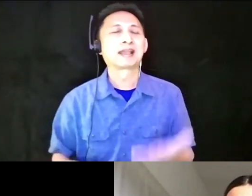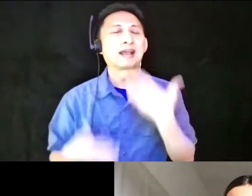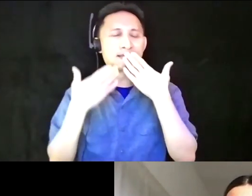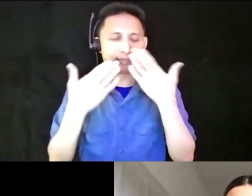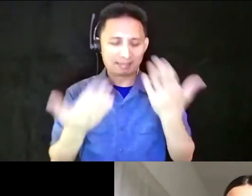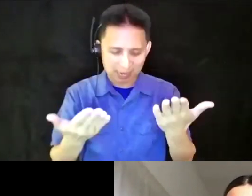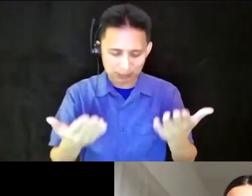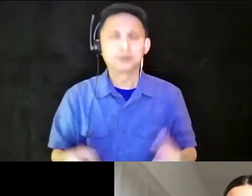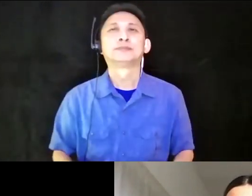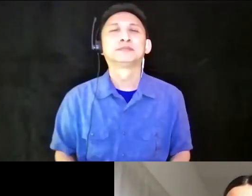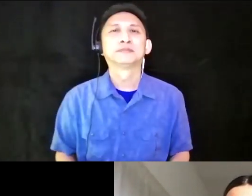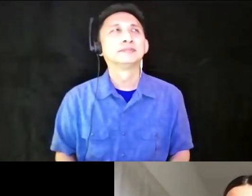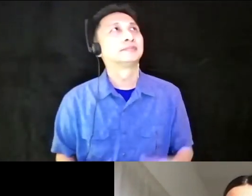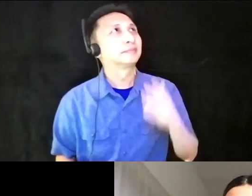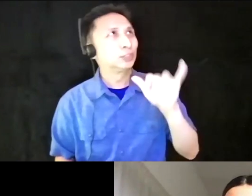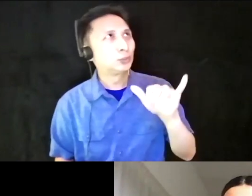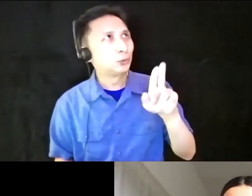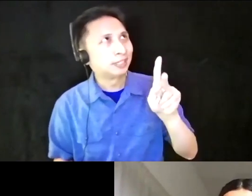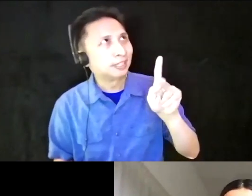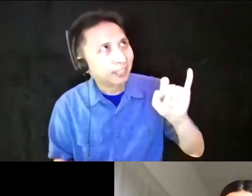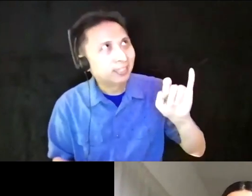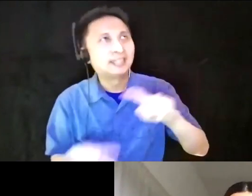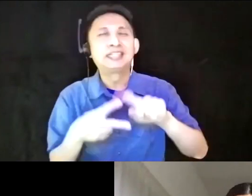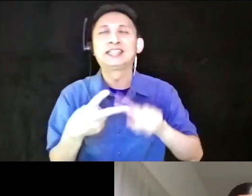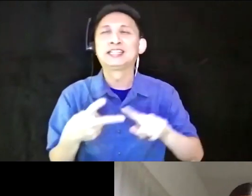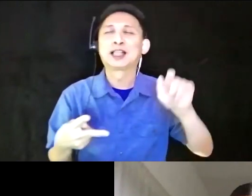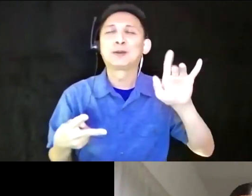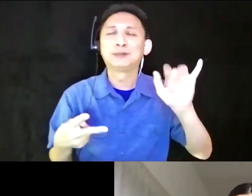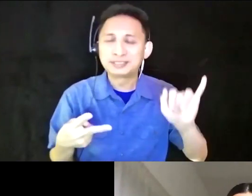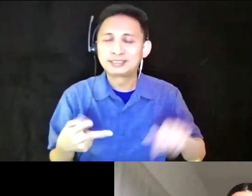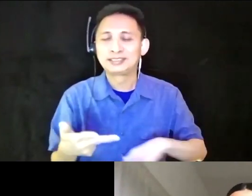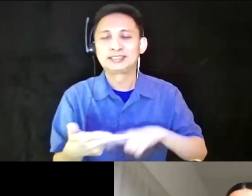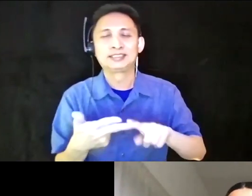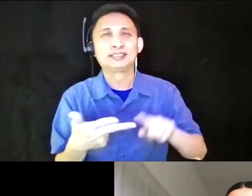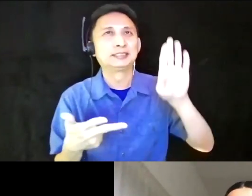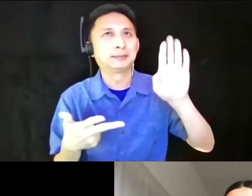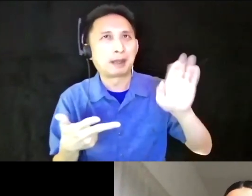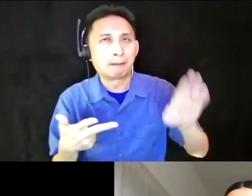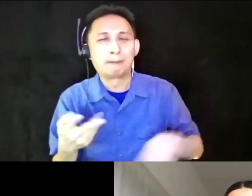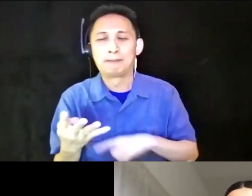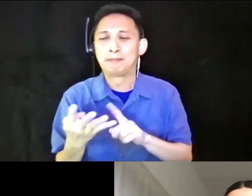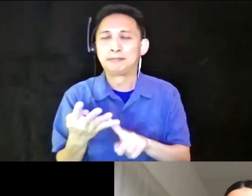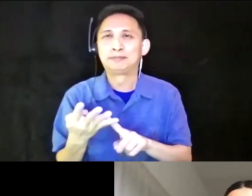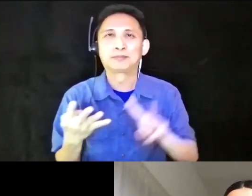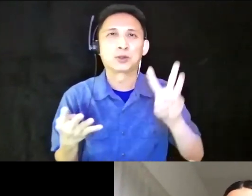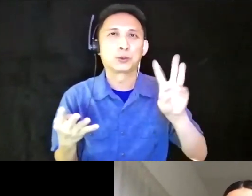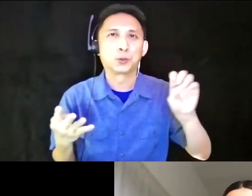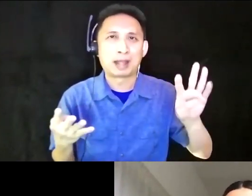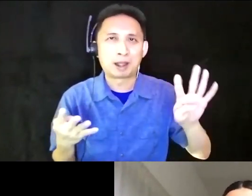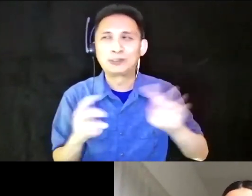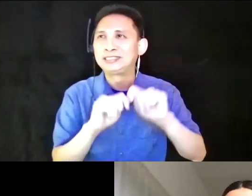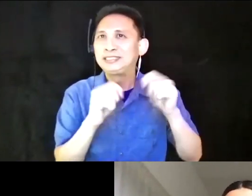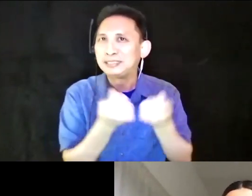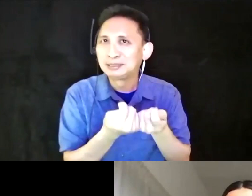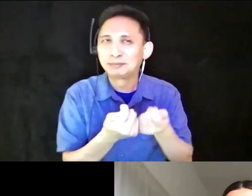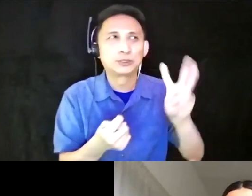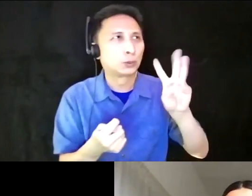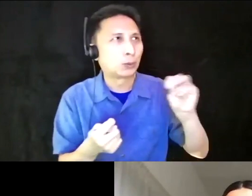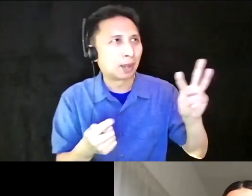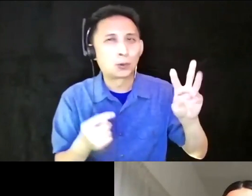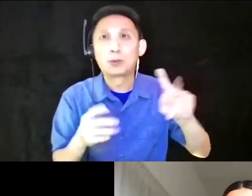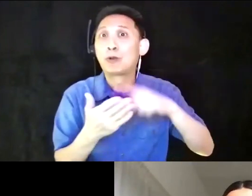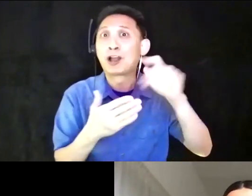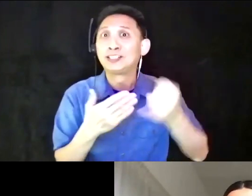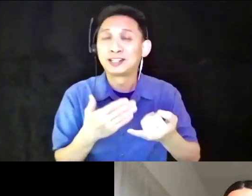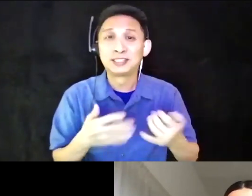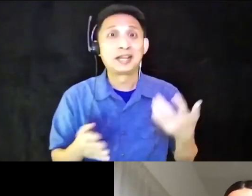again, thank you, Yuki, thank you, Lucy, thank you, Bob, thank you, the WOW team, and the WOW project for having us here, and also all of you for